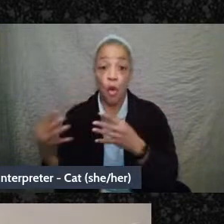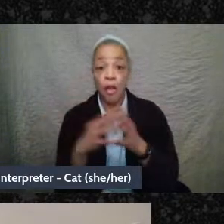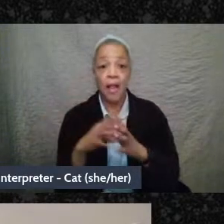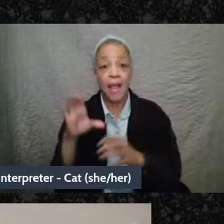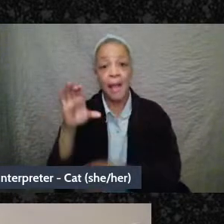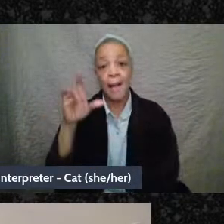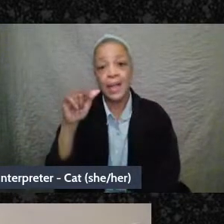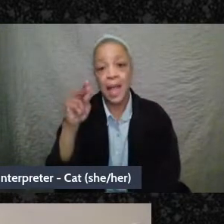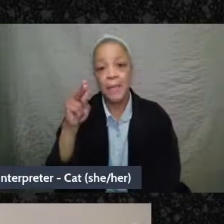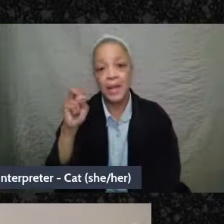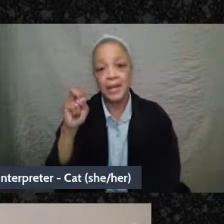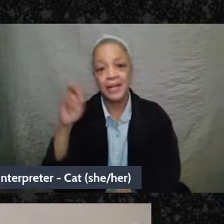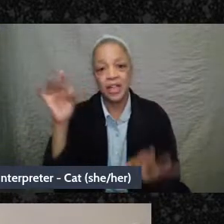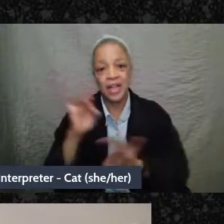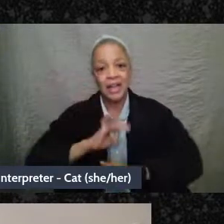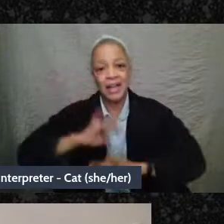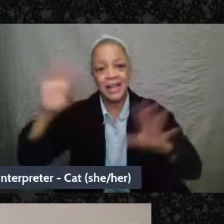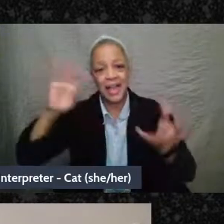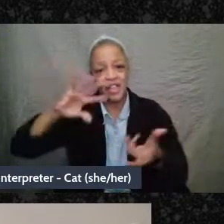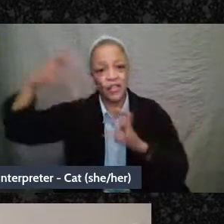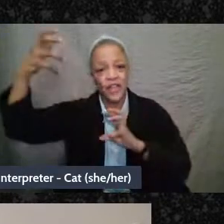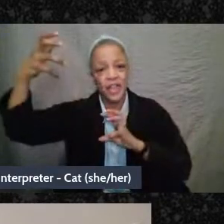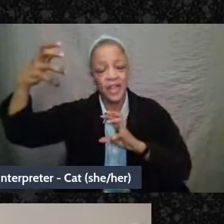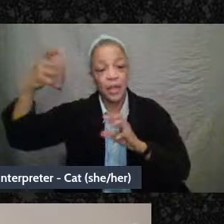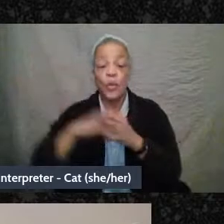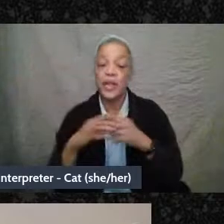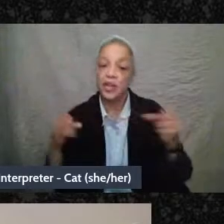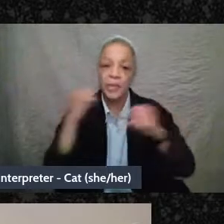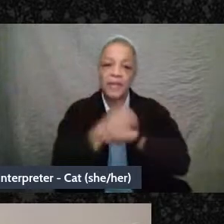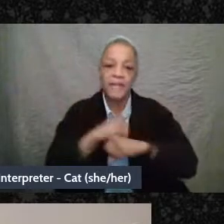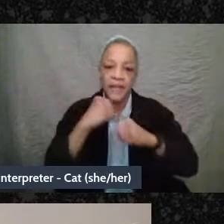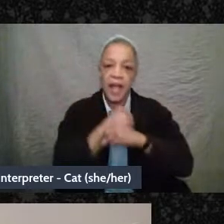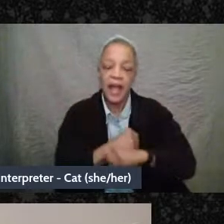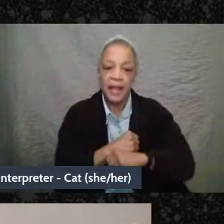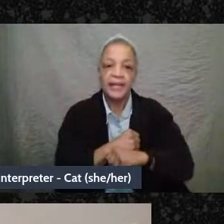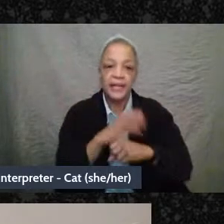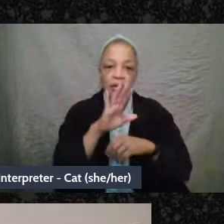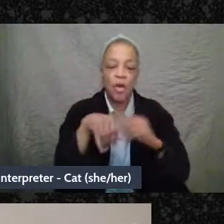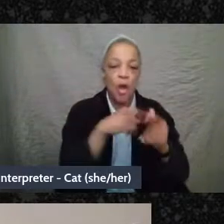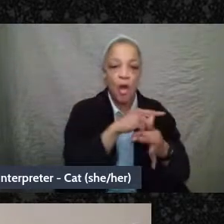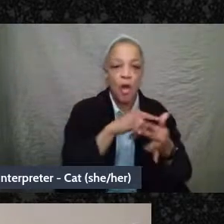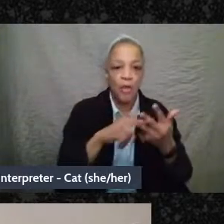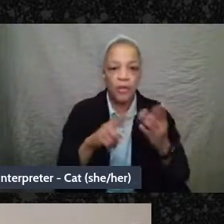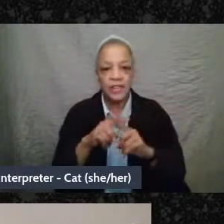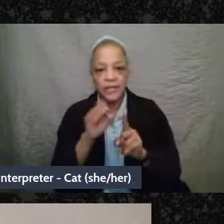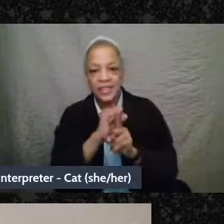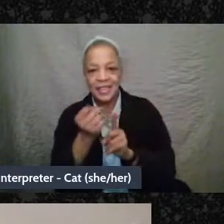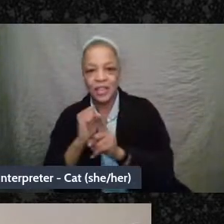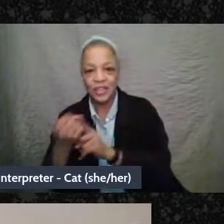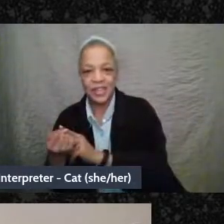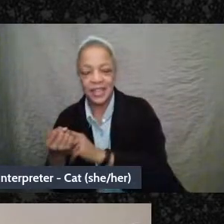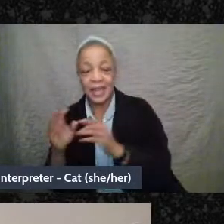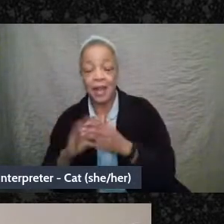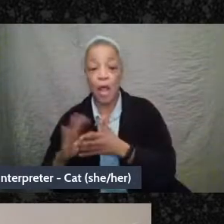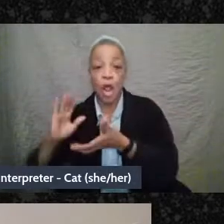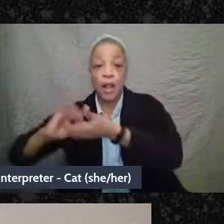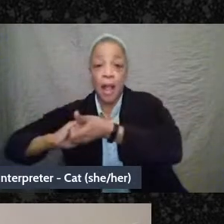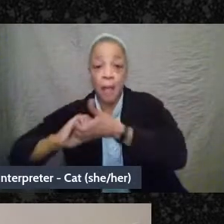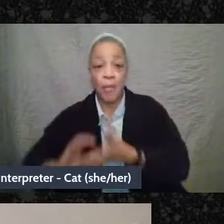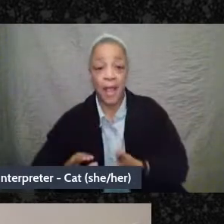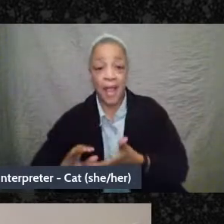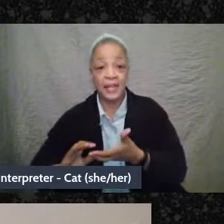catastrophe, that we need to be fighting on all of those fronts and with comrades, and informed by comrades. Movements